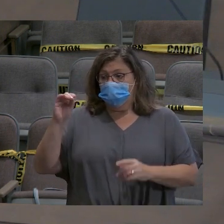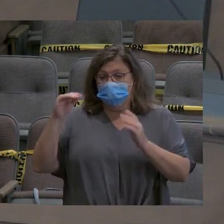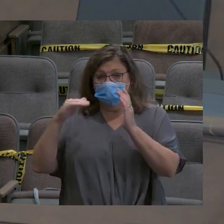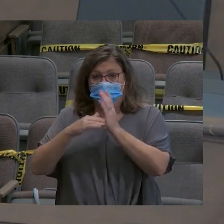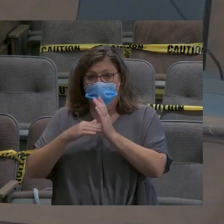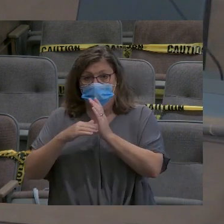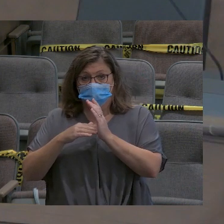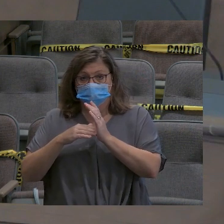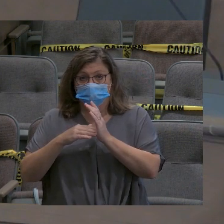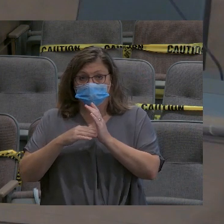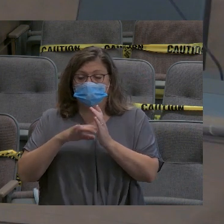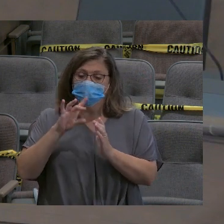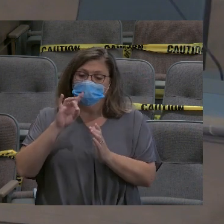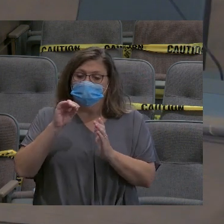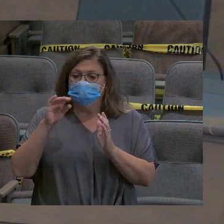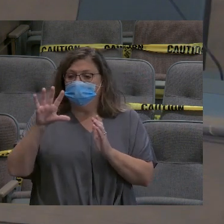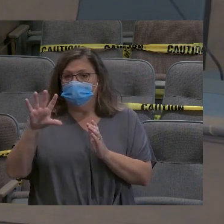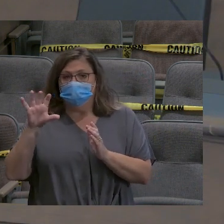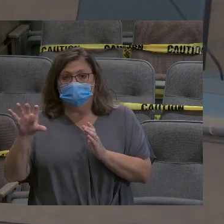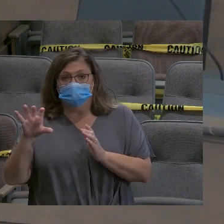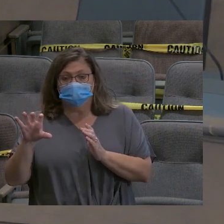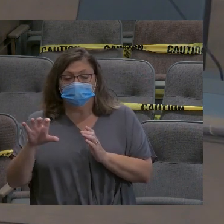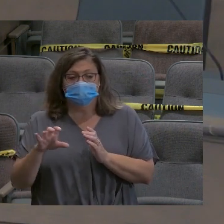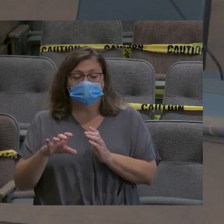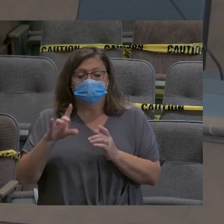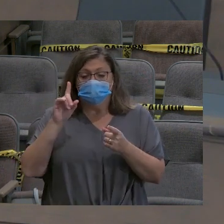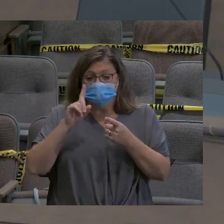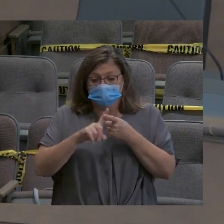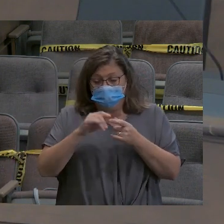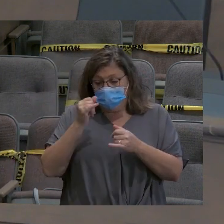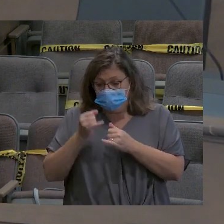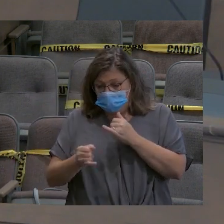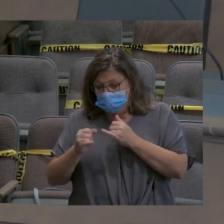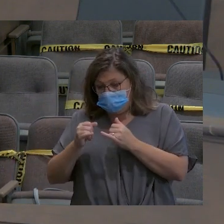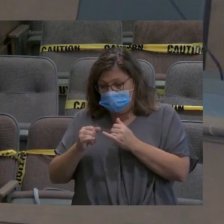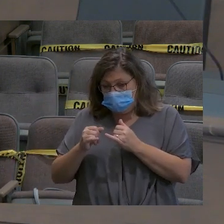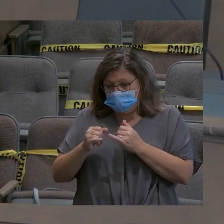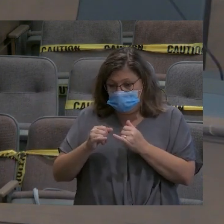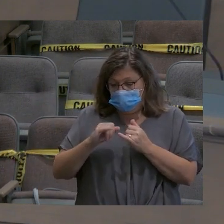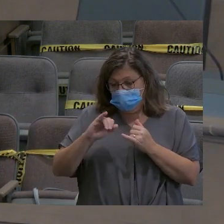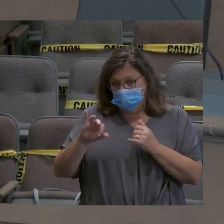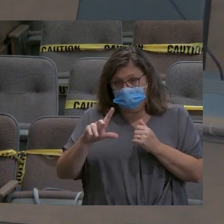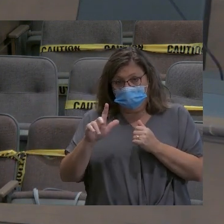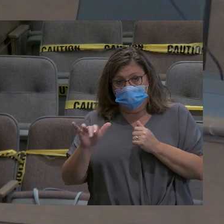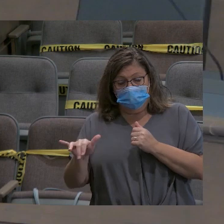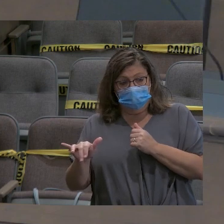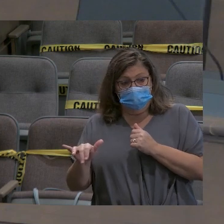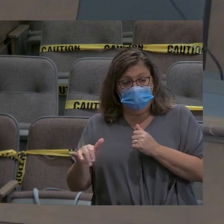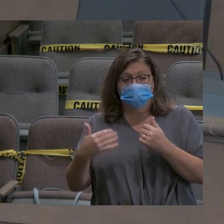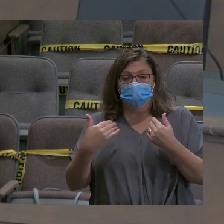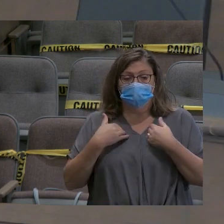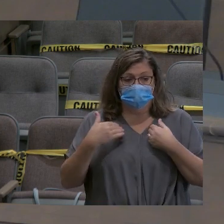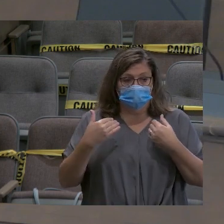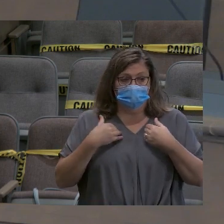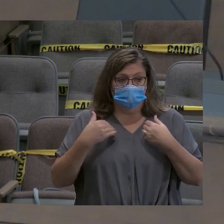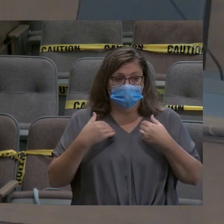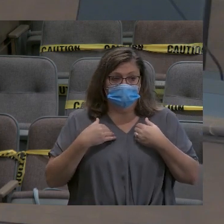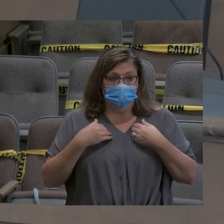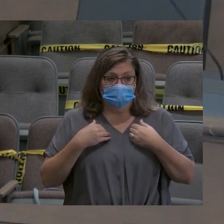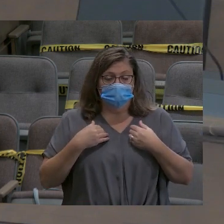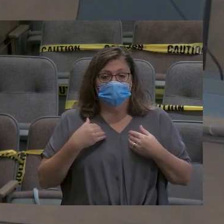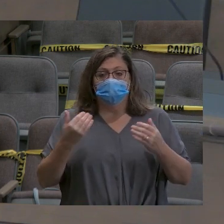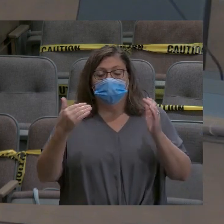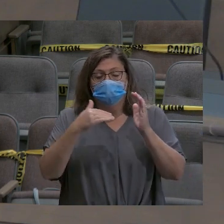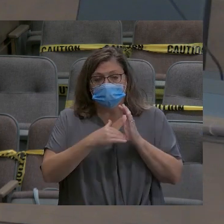80,500 confirmed cases from March to the end of June. And then we had another